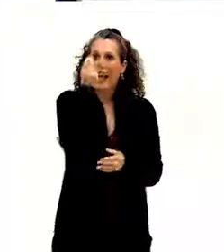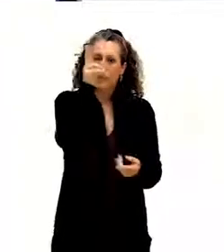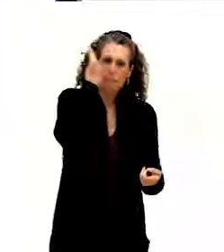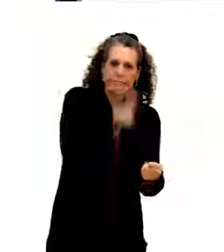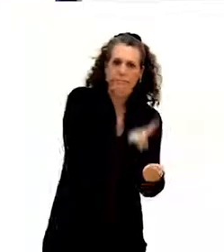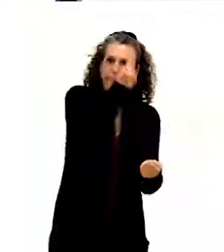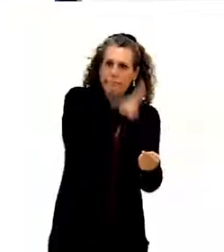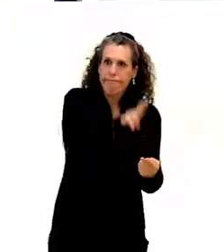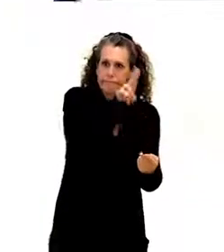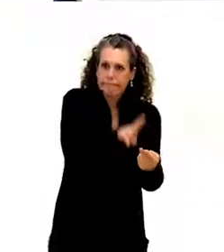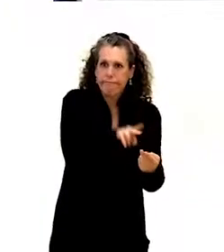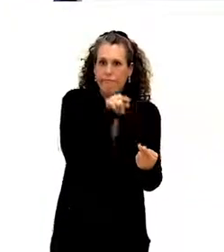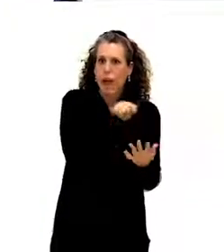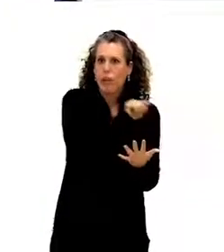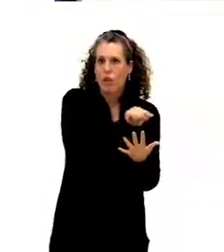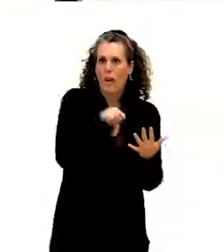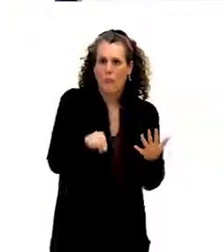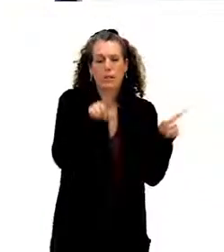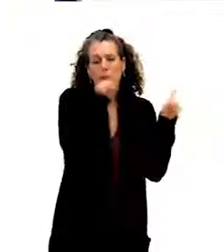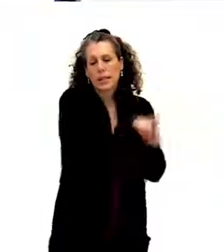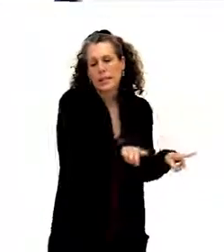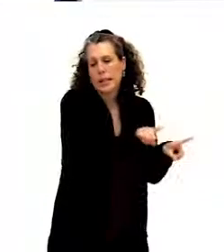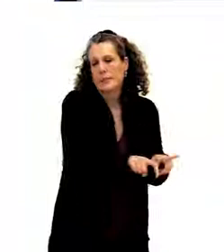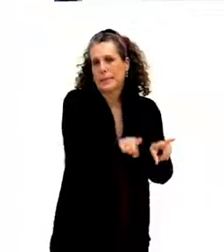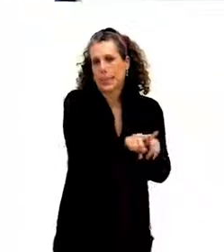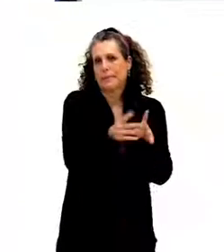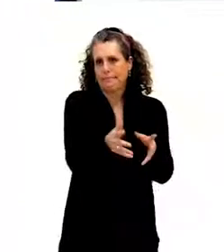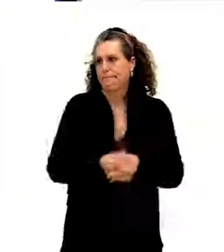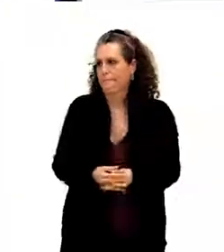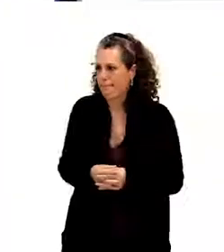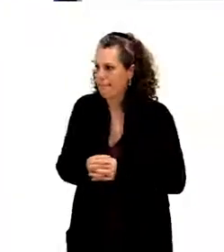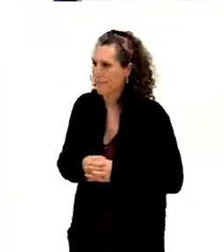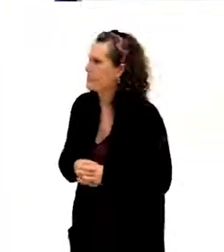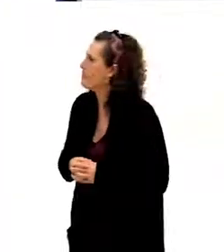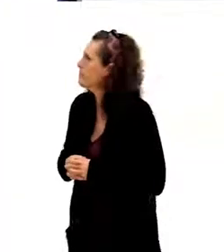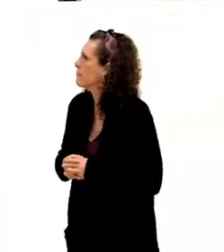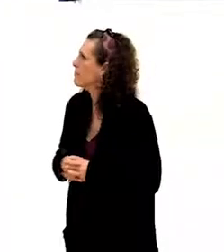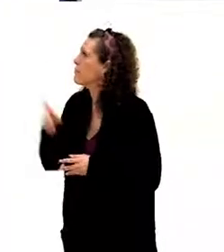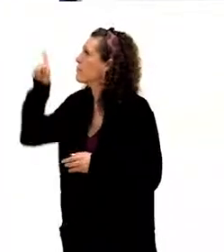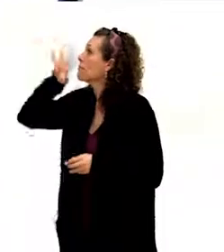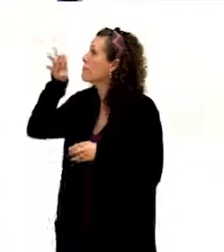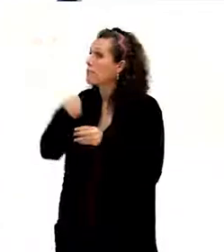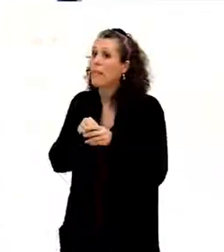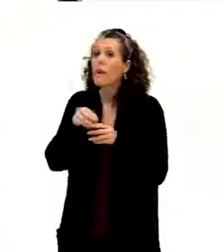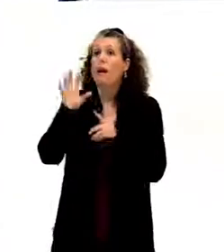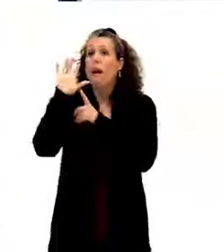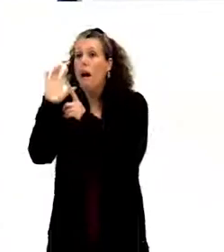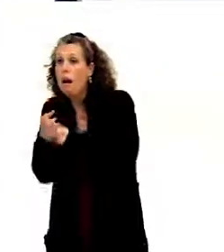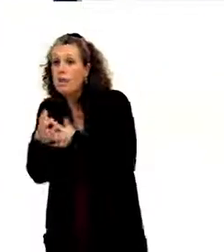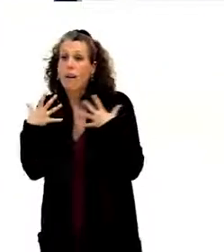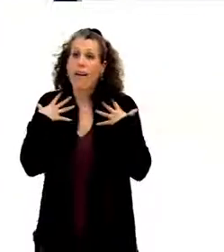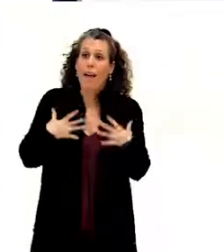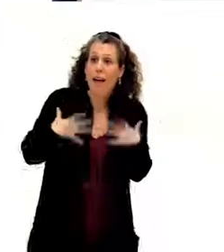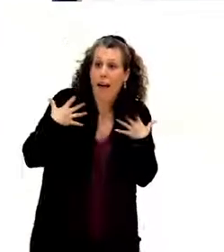advantageous award criteria approaches. It covers not only social, health, and cultural services, but also